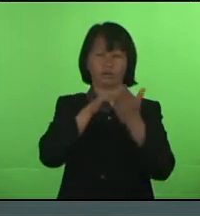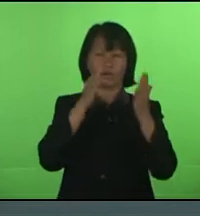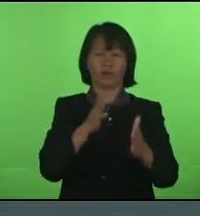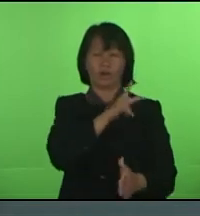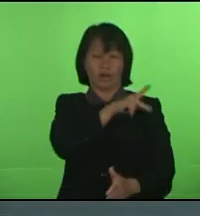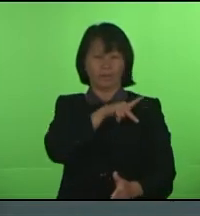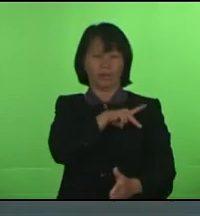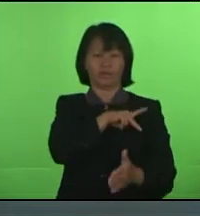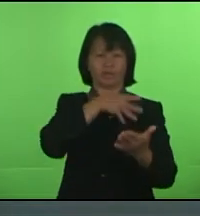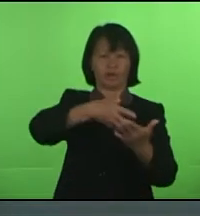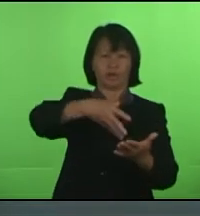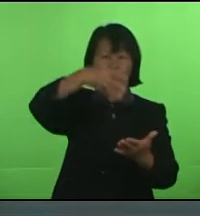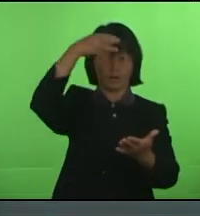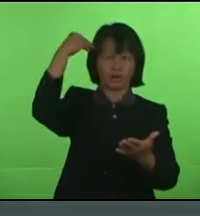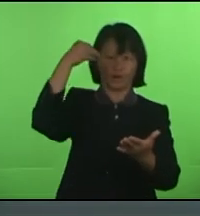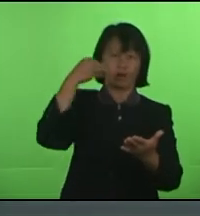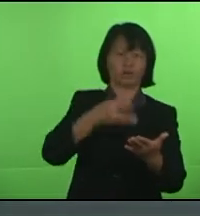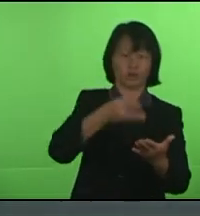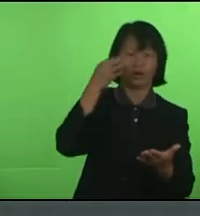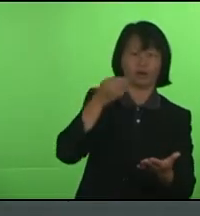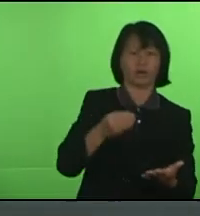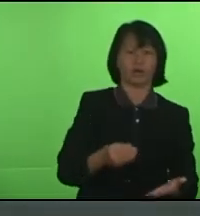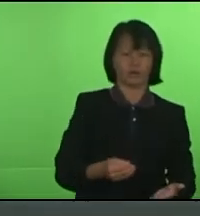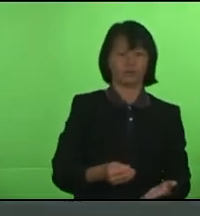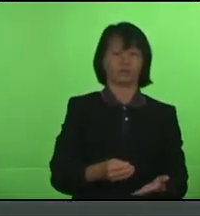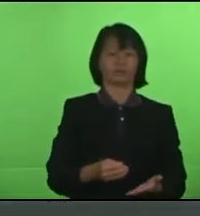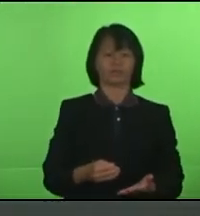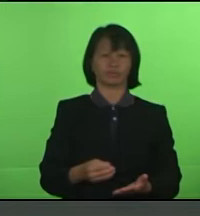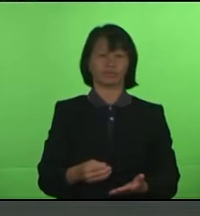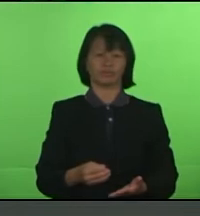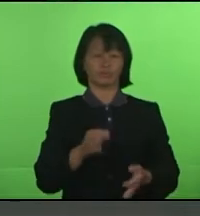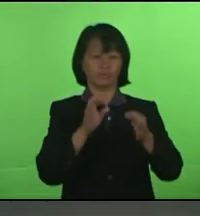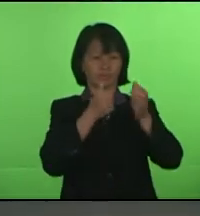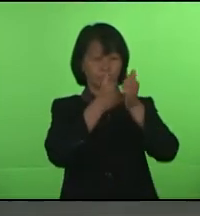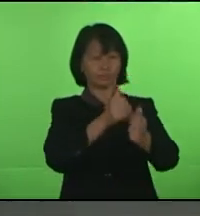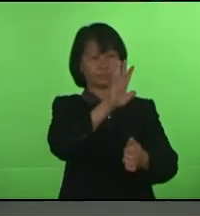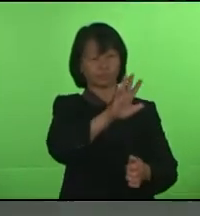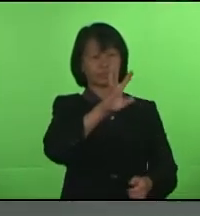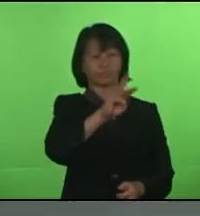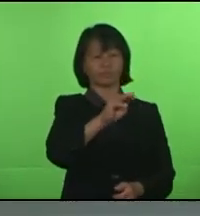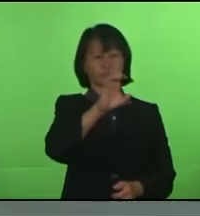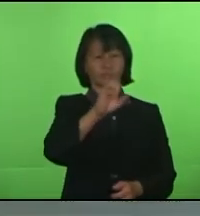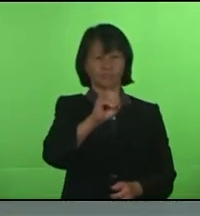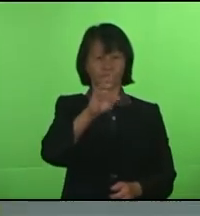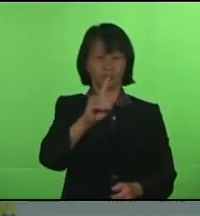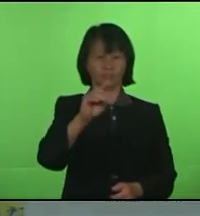Now for that, I would like you to refer to your module, which you could easily get